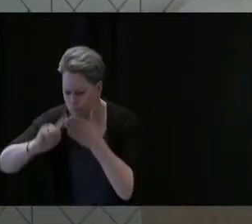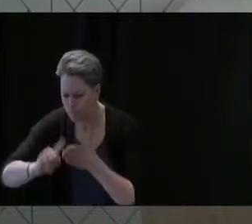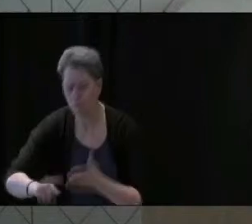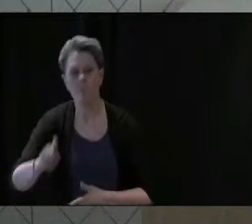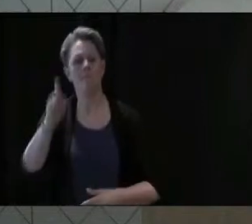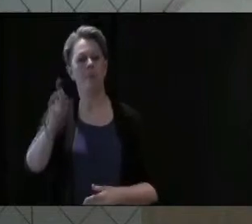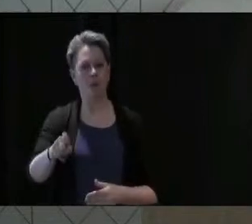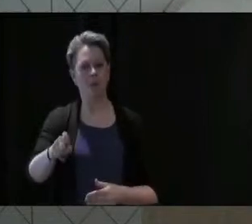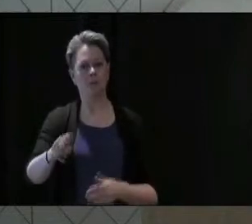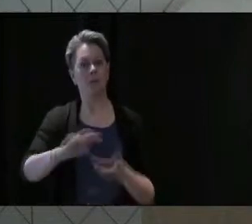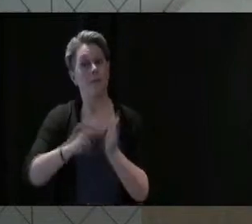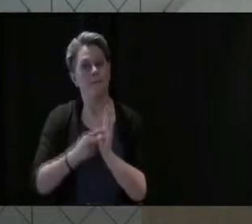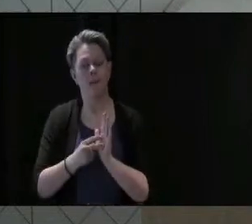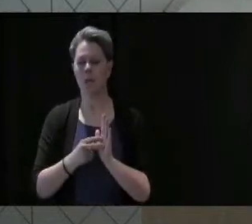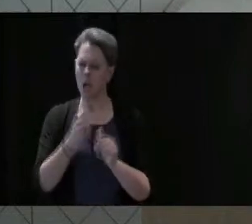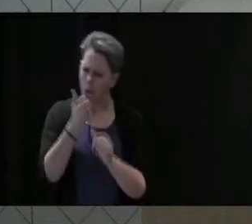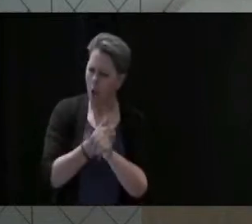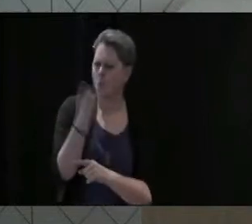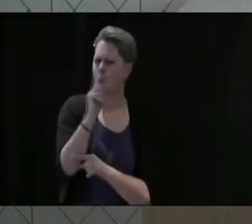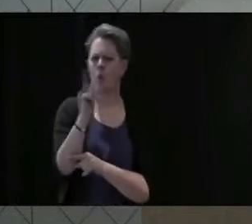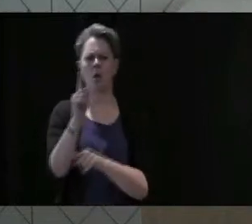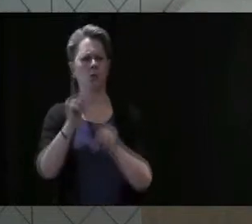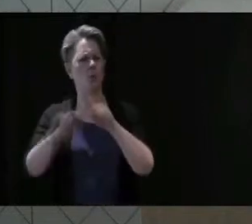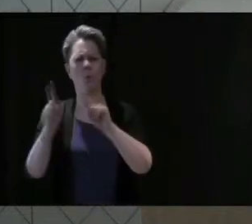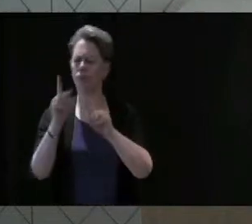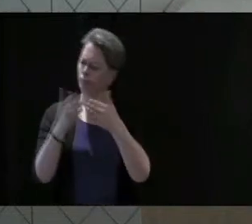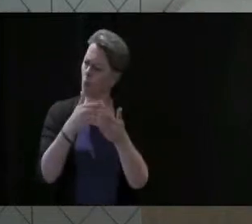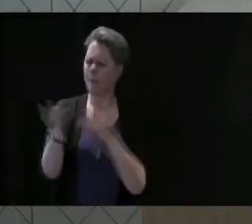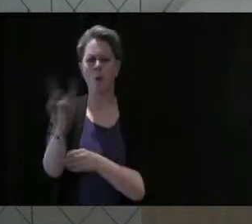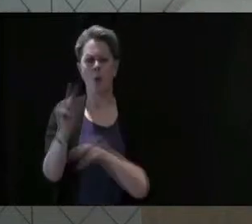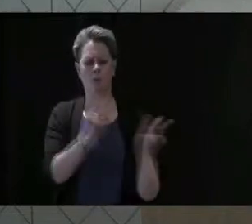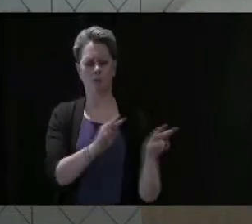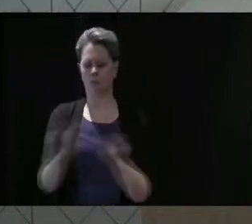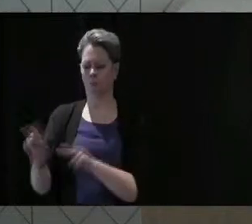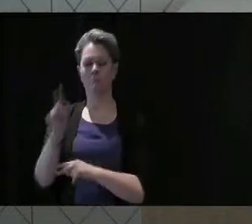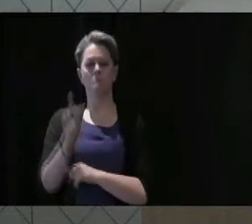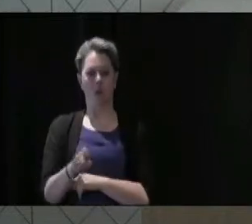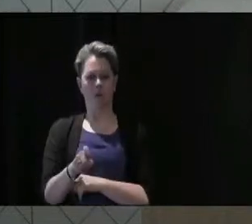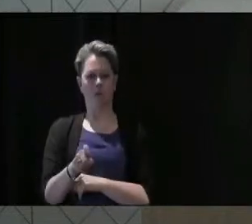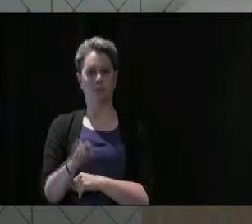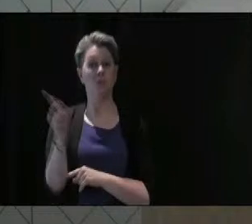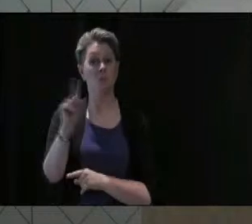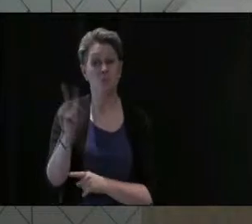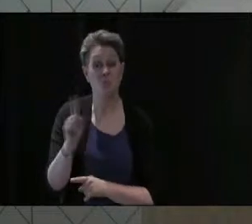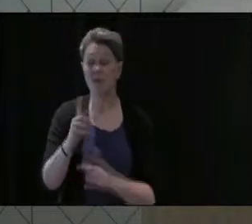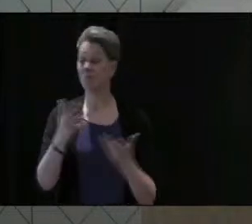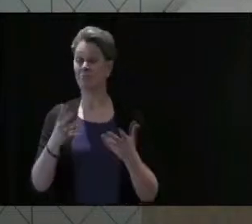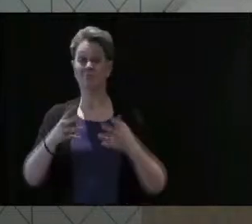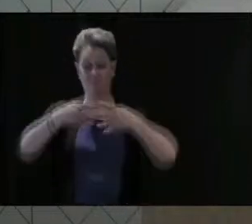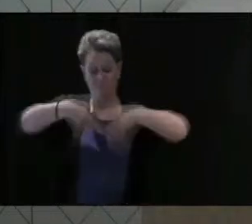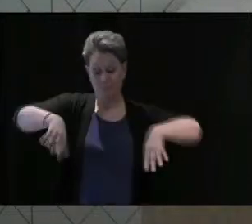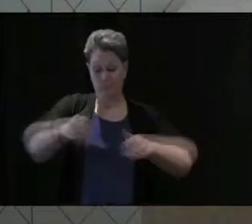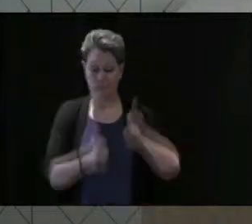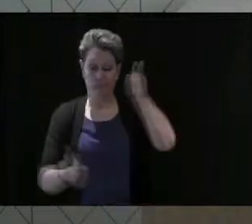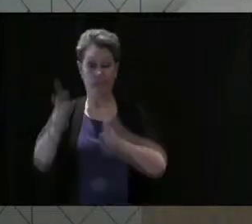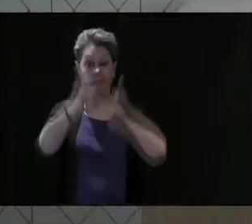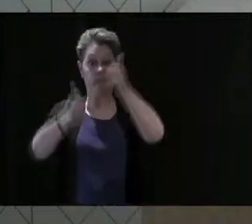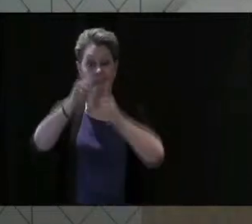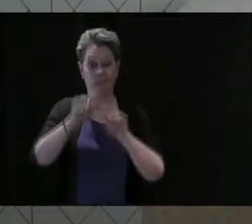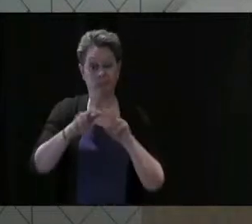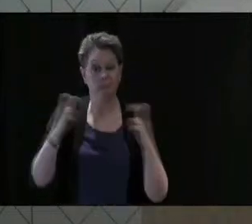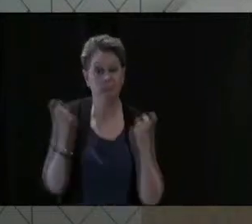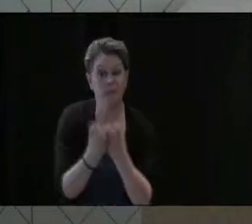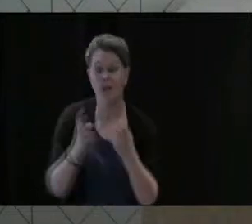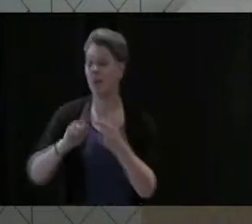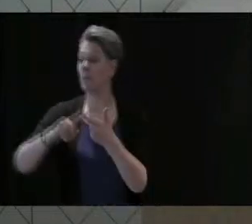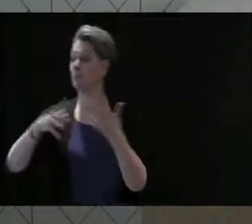Governance everywhere, whether at the cabinet table or in the boardrooms, whether amongst leaders and managers of